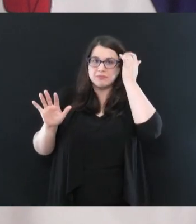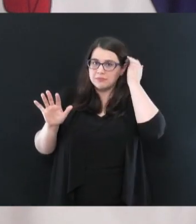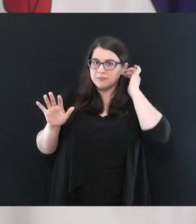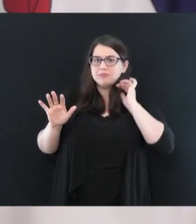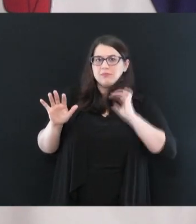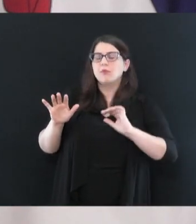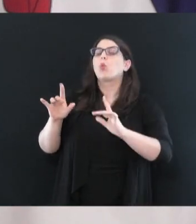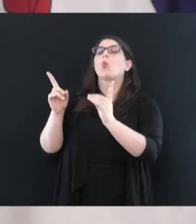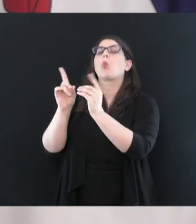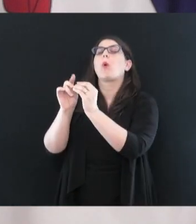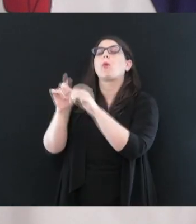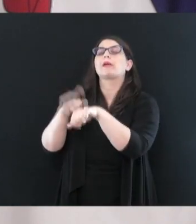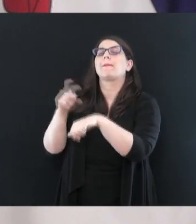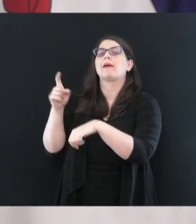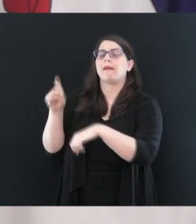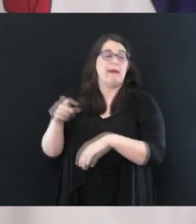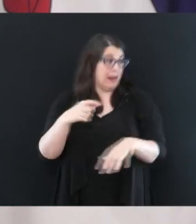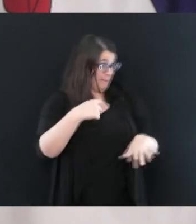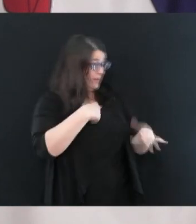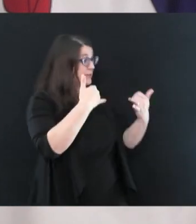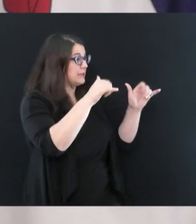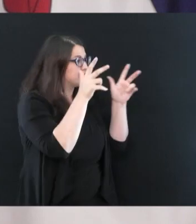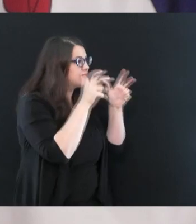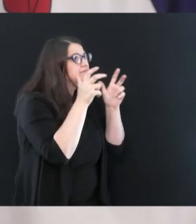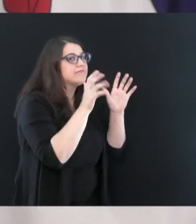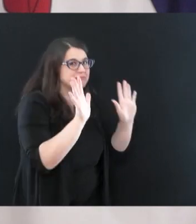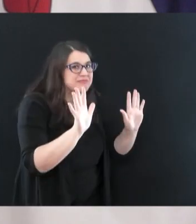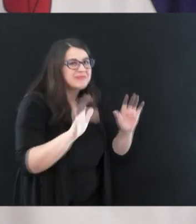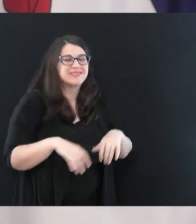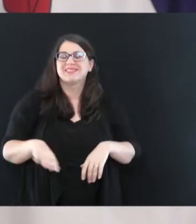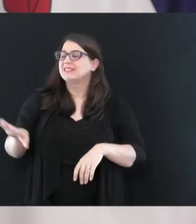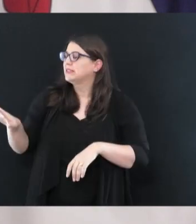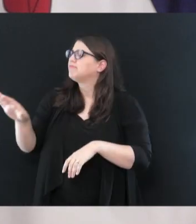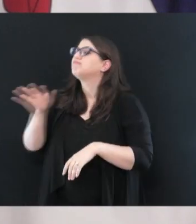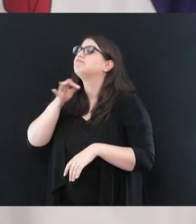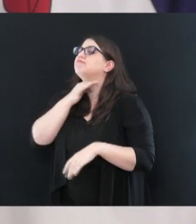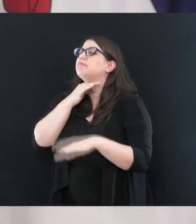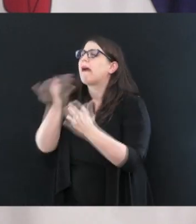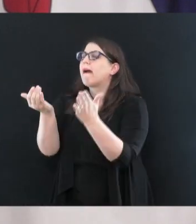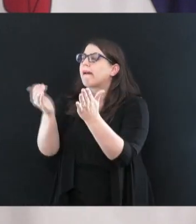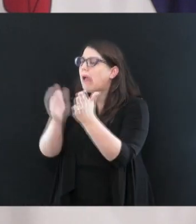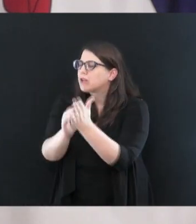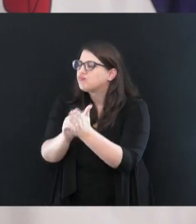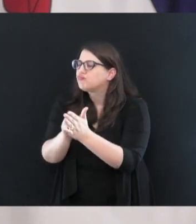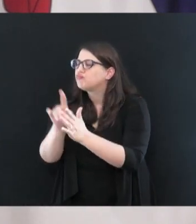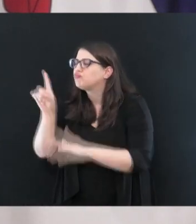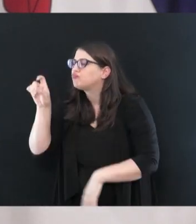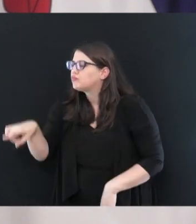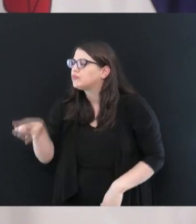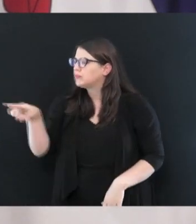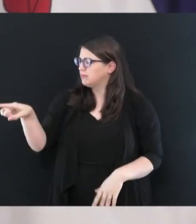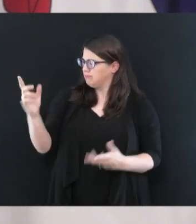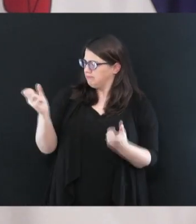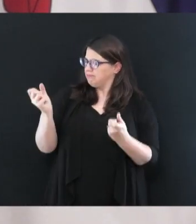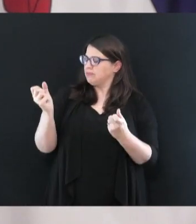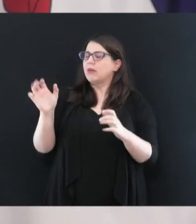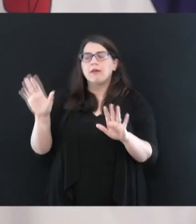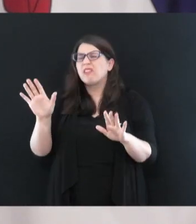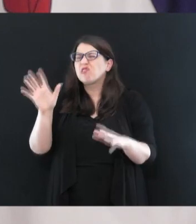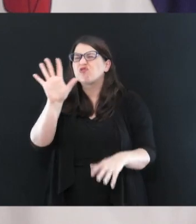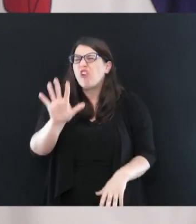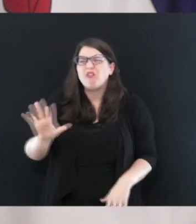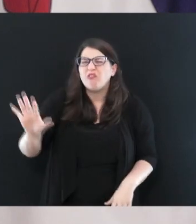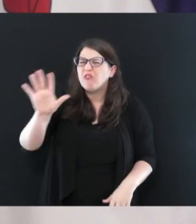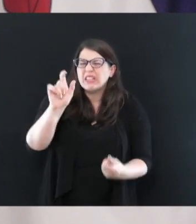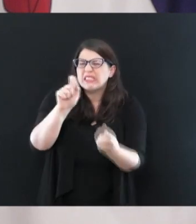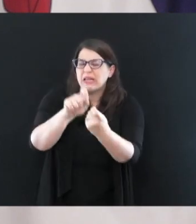one more time. I'm still with you. Okay, how many people do you, and roughly, just a rough number,